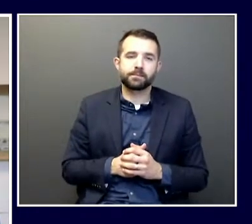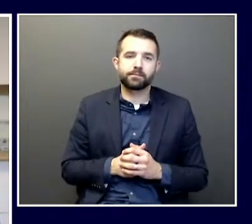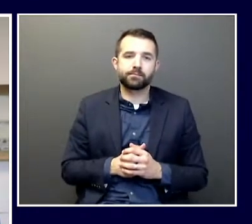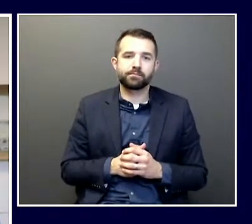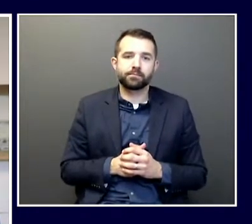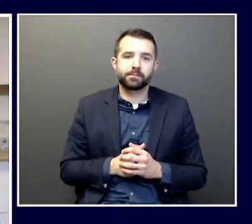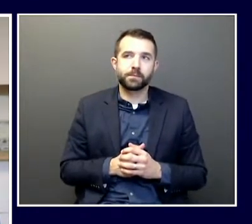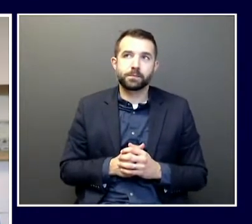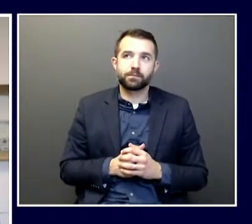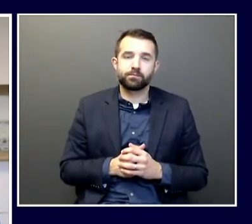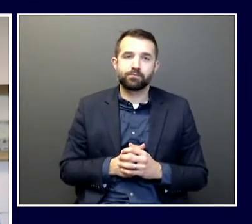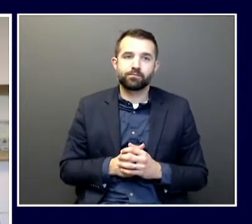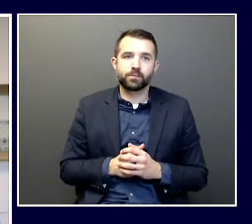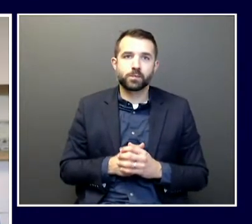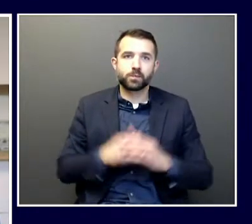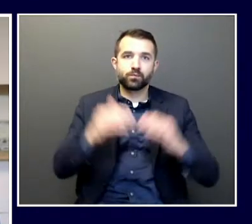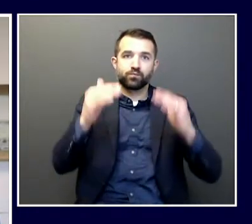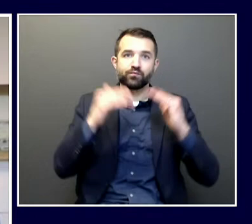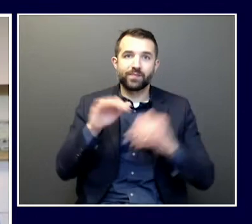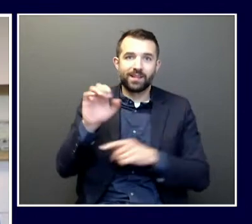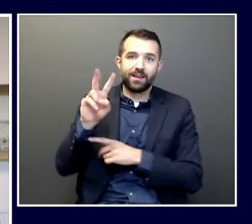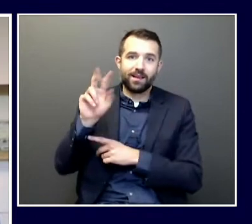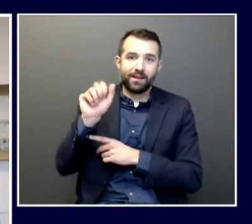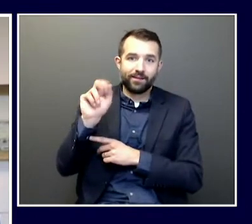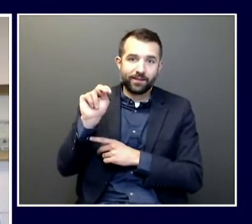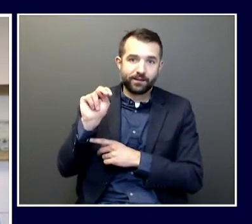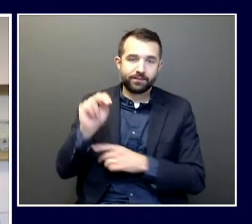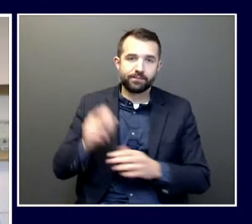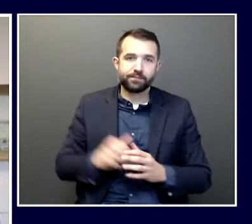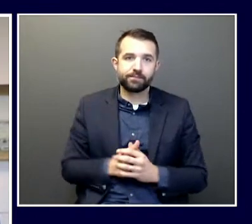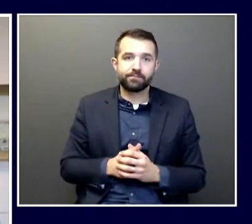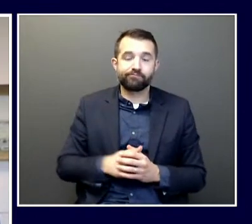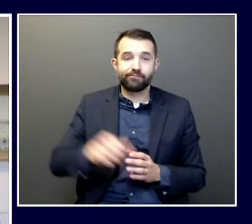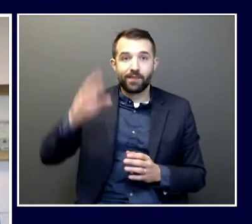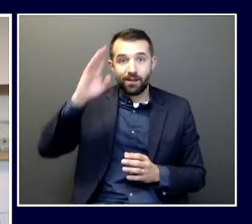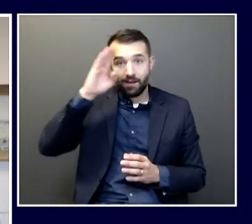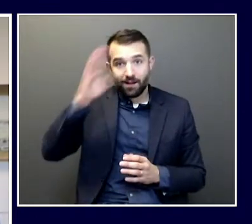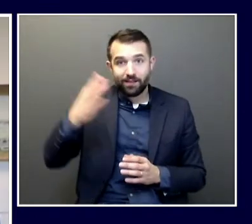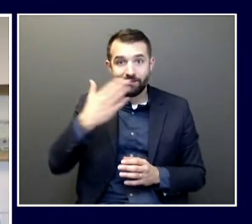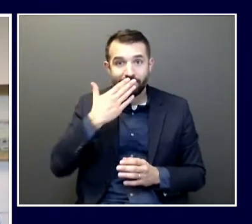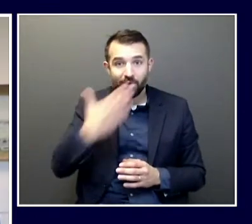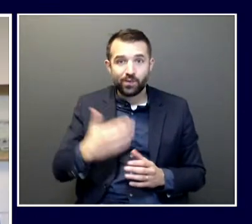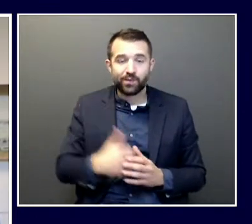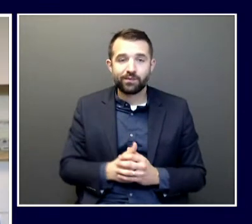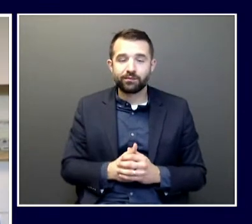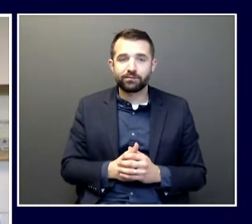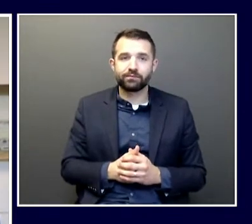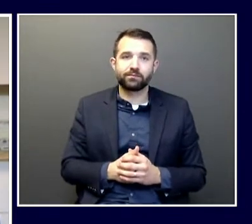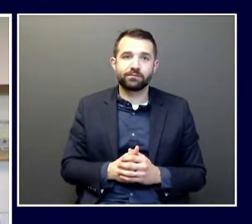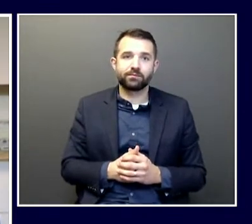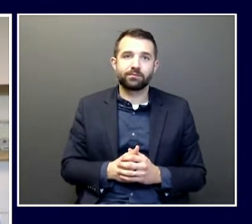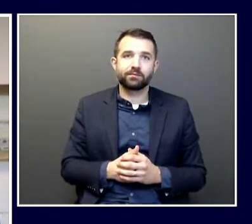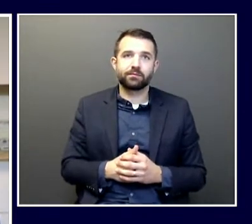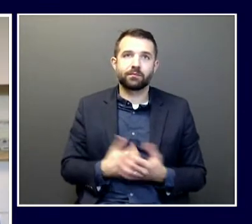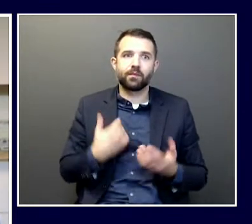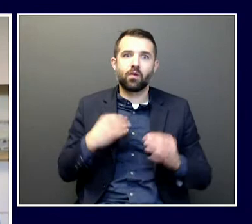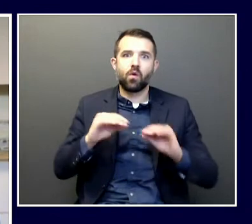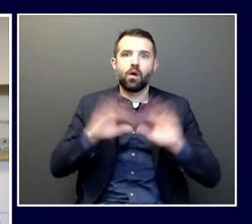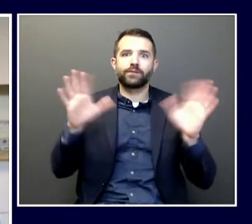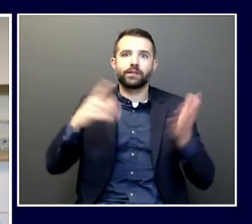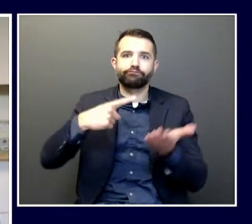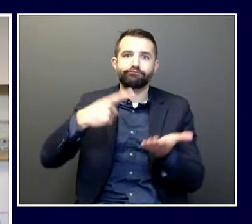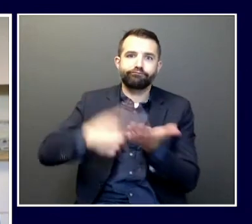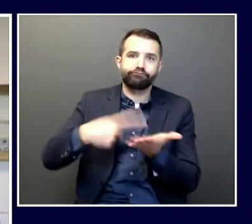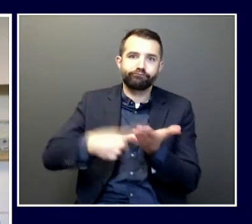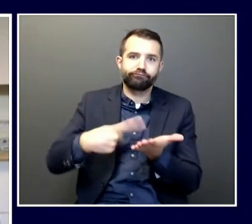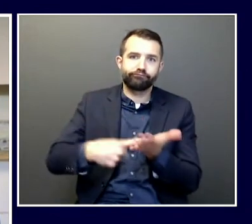Let me go over to Evan next. Hey, Dr. Shah, thank you. We've obviously talked a lot about the vaccine mandate for healthcare workers in